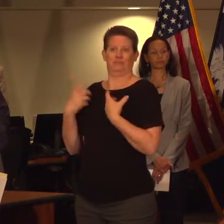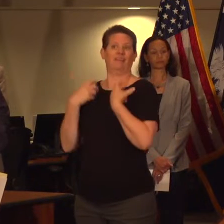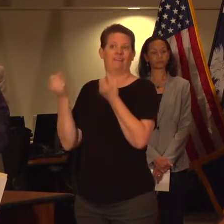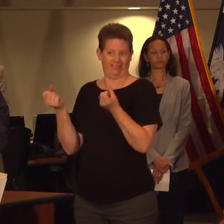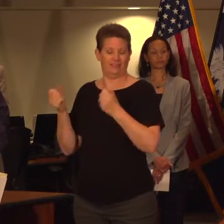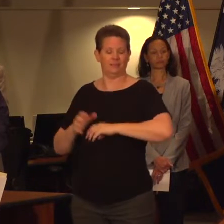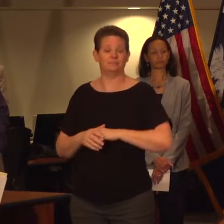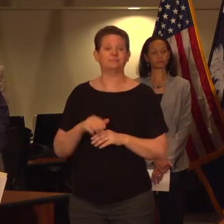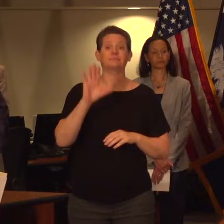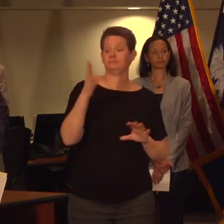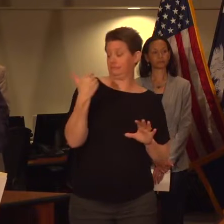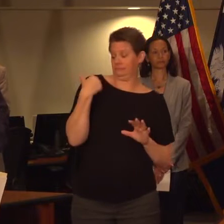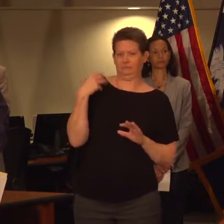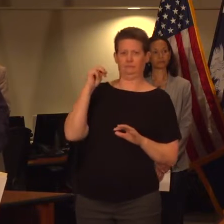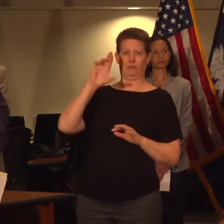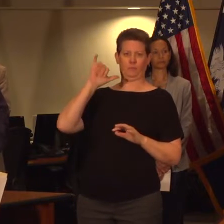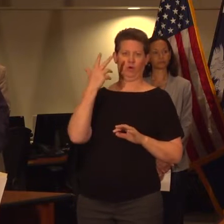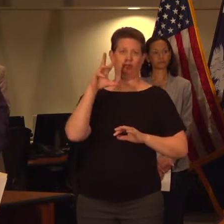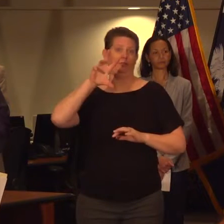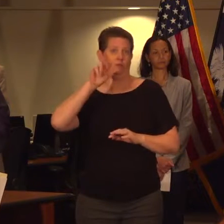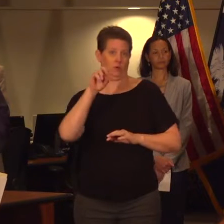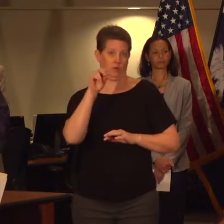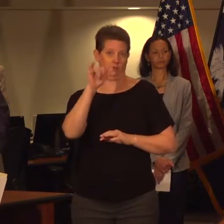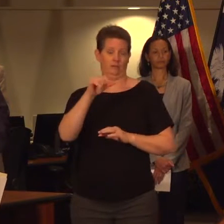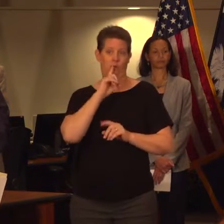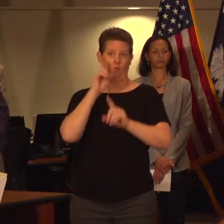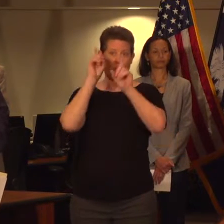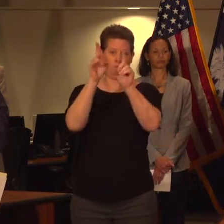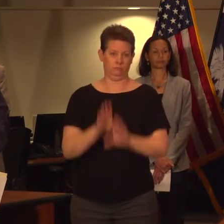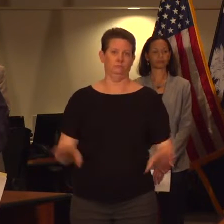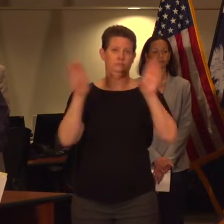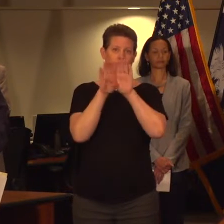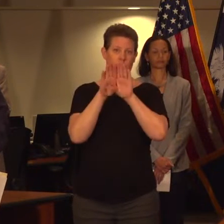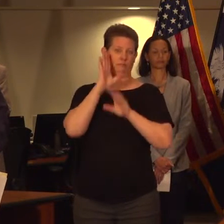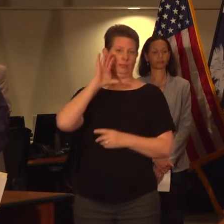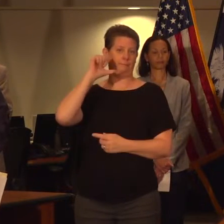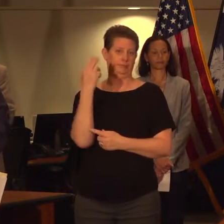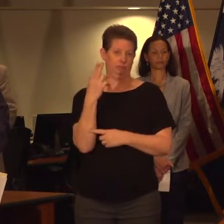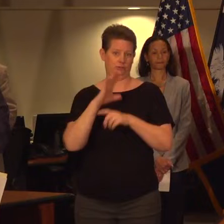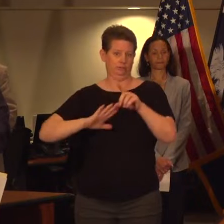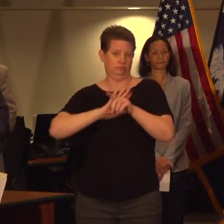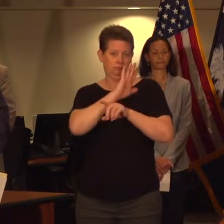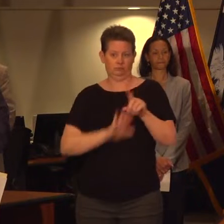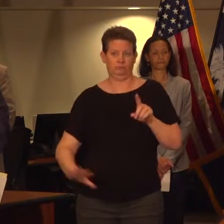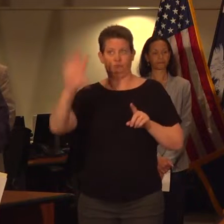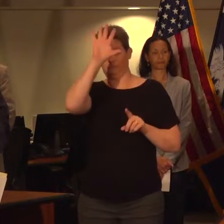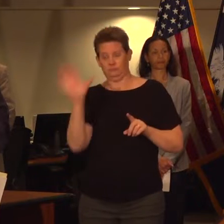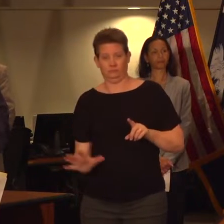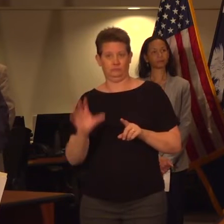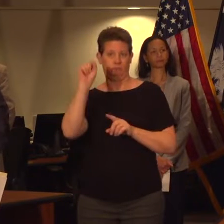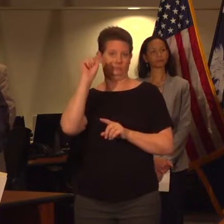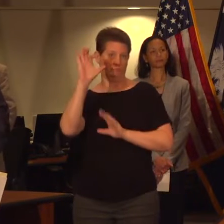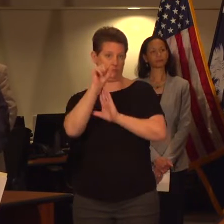30th, I issued an order that closed access to the beaches along our state. Since that time, I